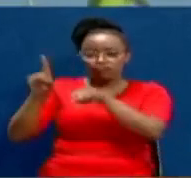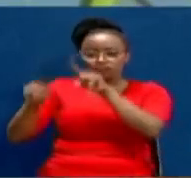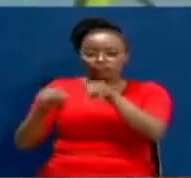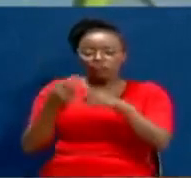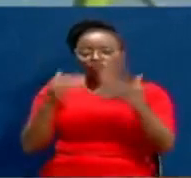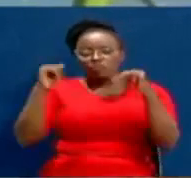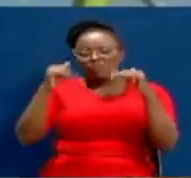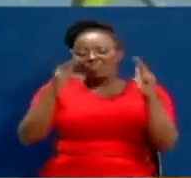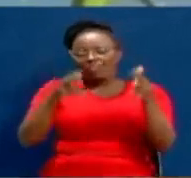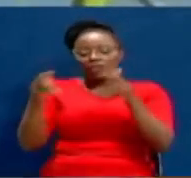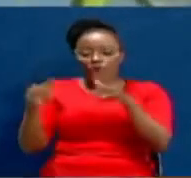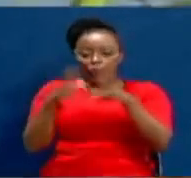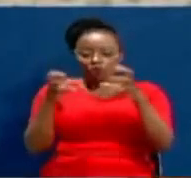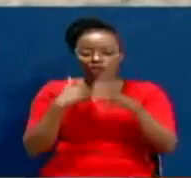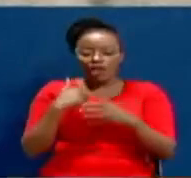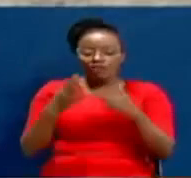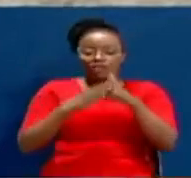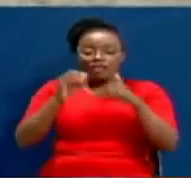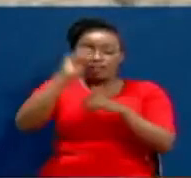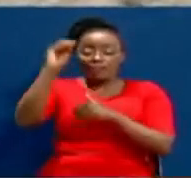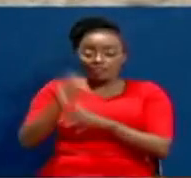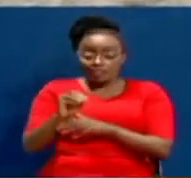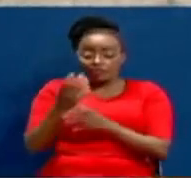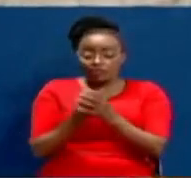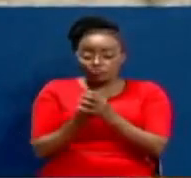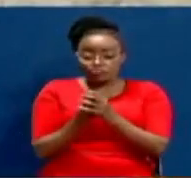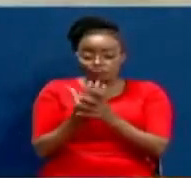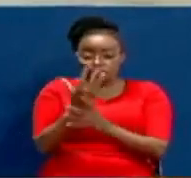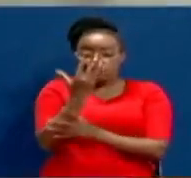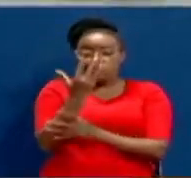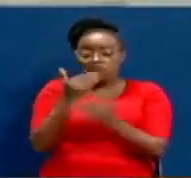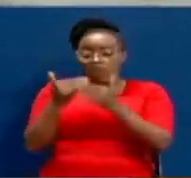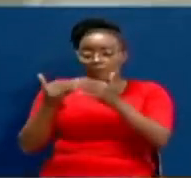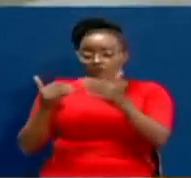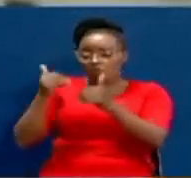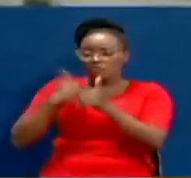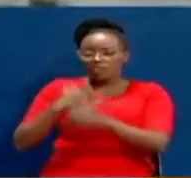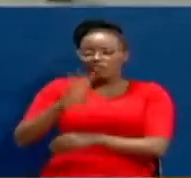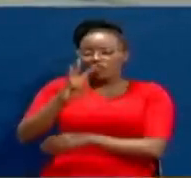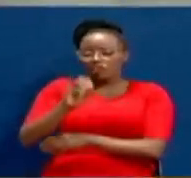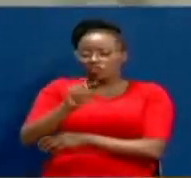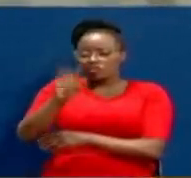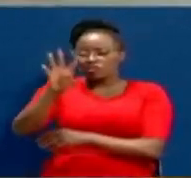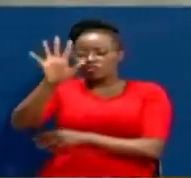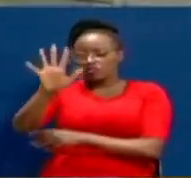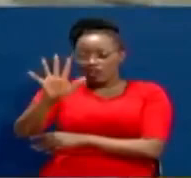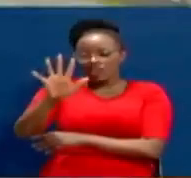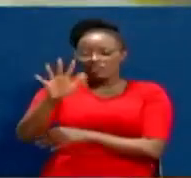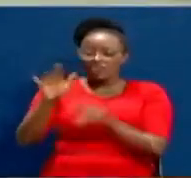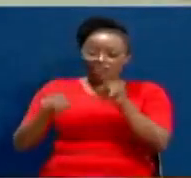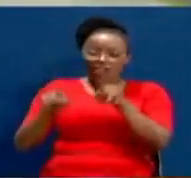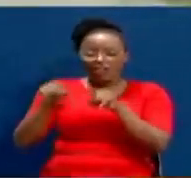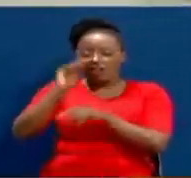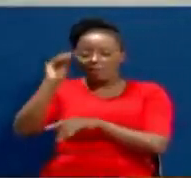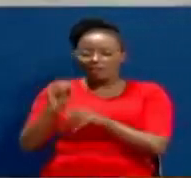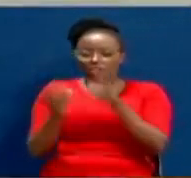from conventional cotton, which has up to a 90% germination rate over its predecessors, who have a 40 to 45 germination rate